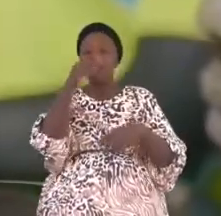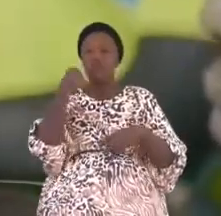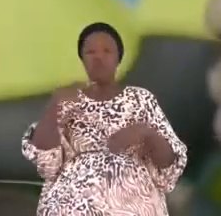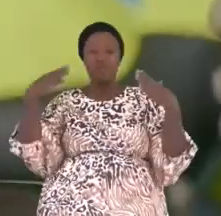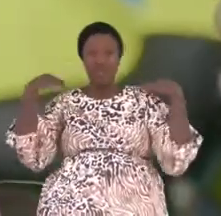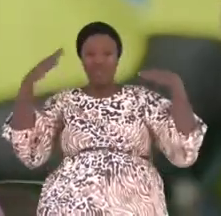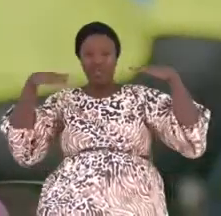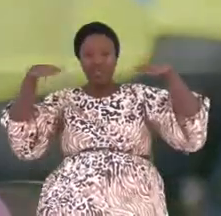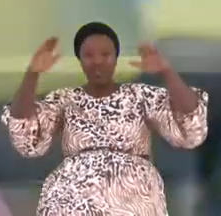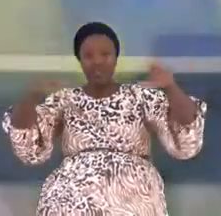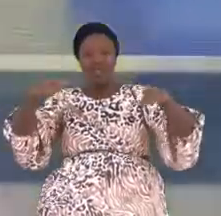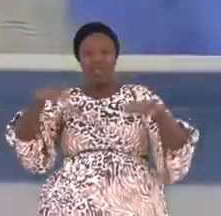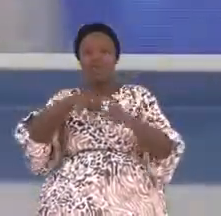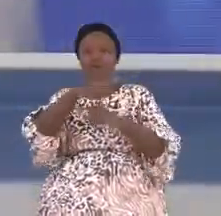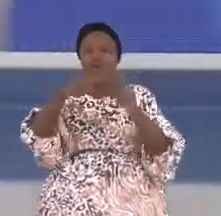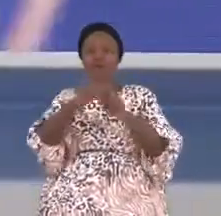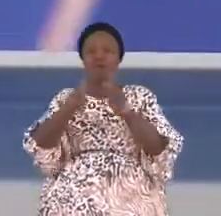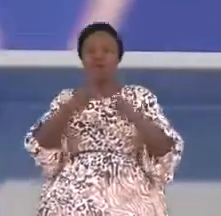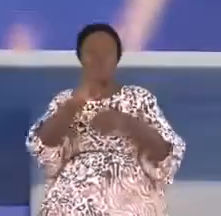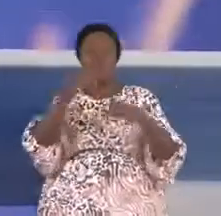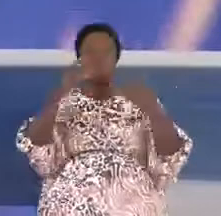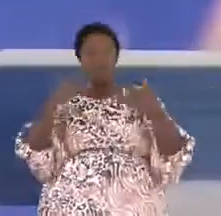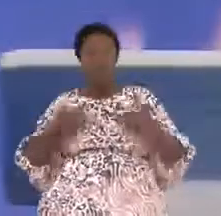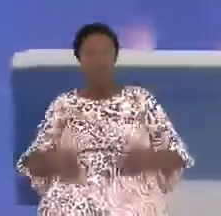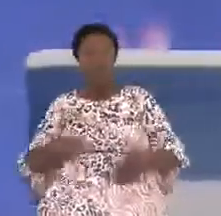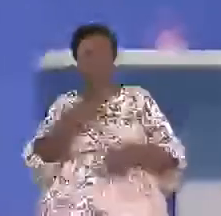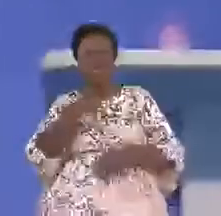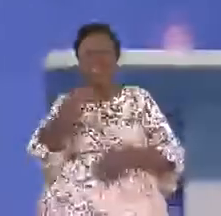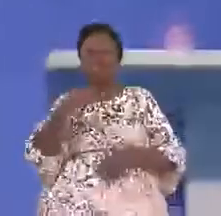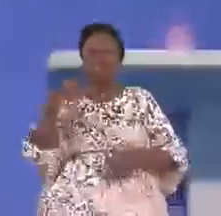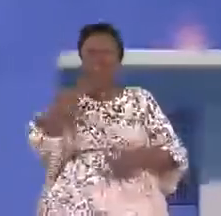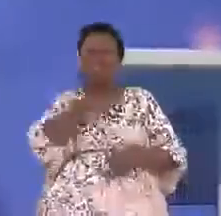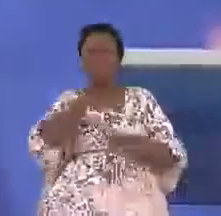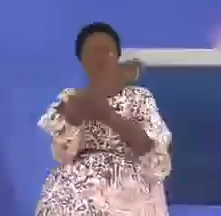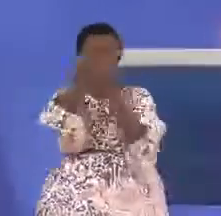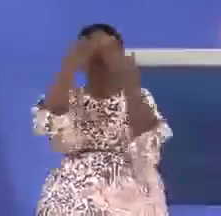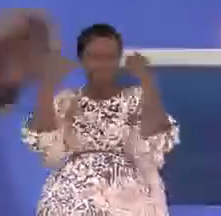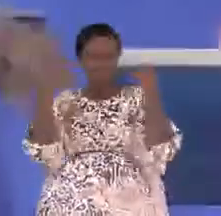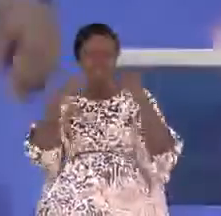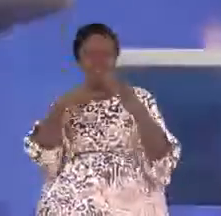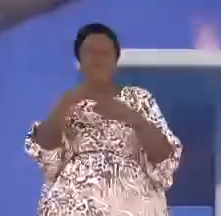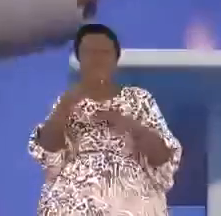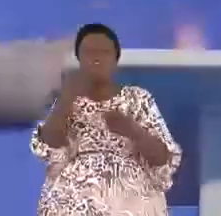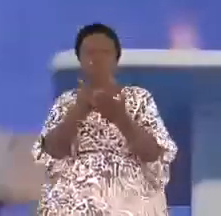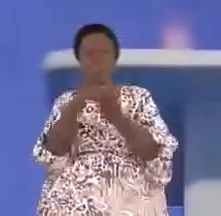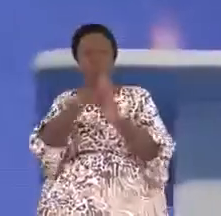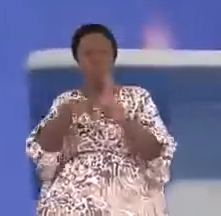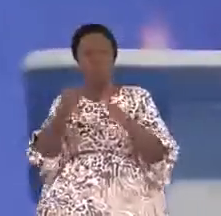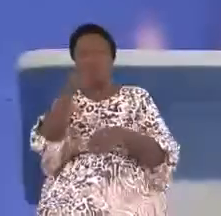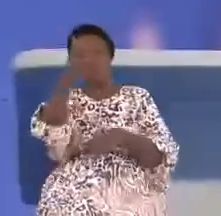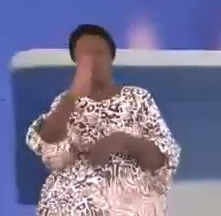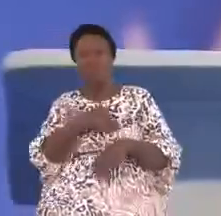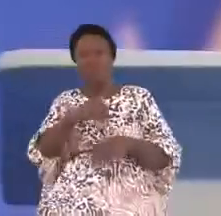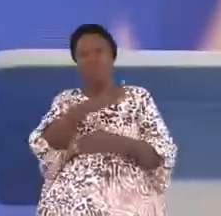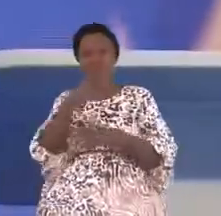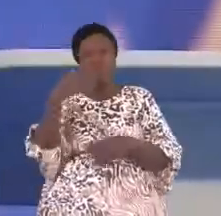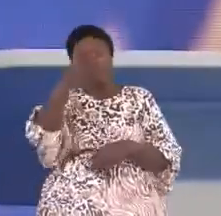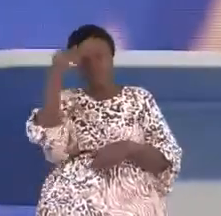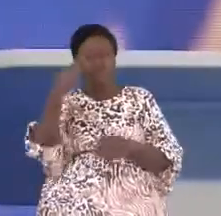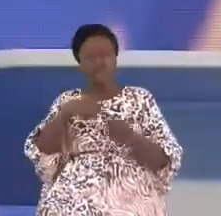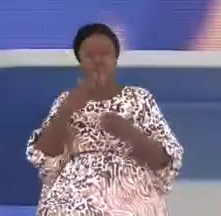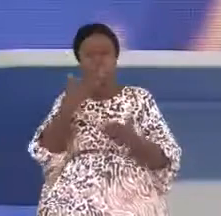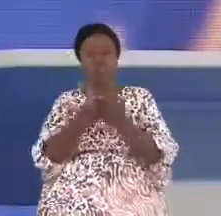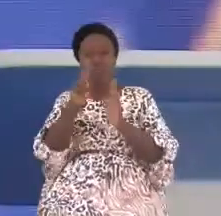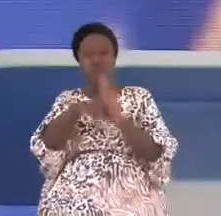when people are discouraged they tell lies they forget the goodness of god they forget the goodness of their neighbors we've all been